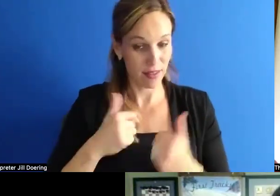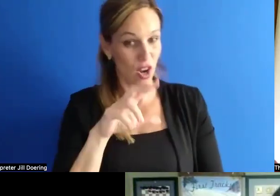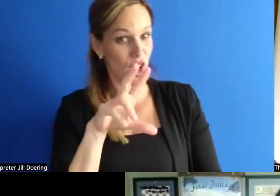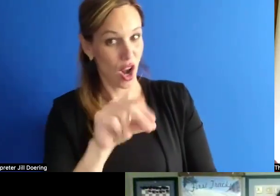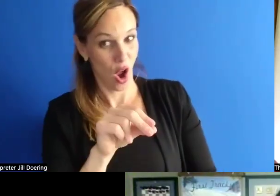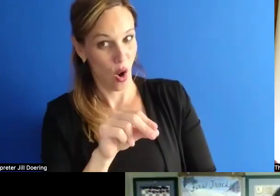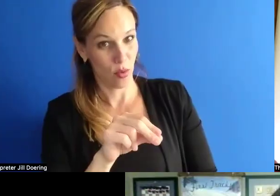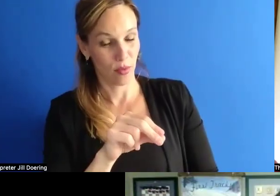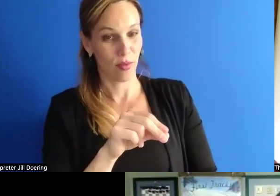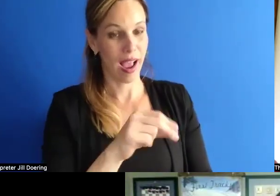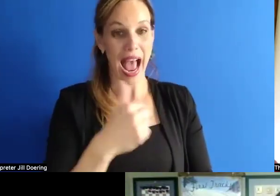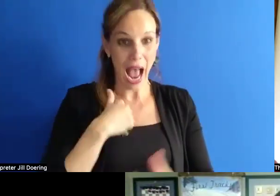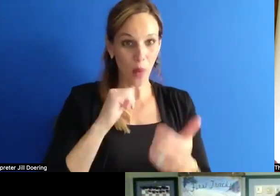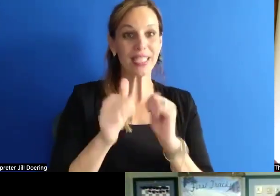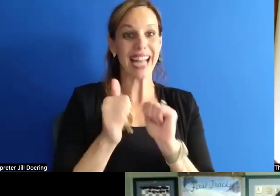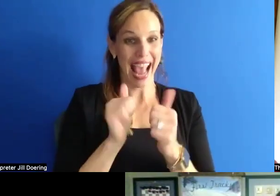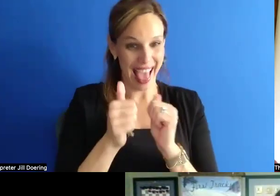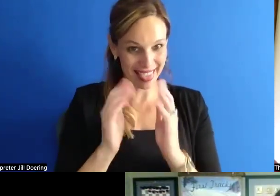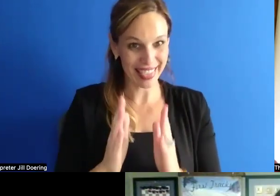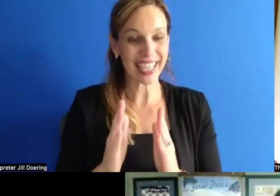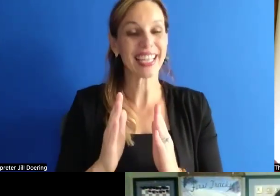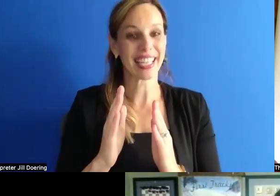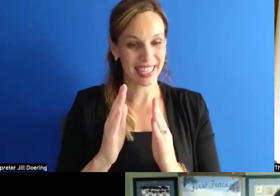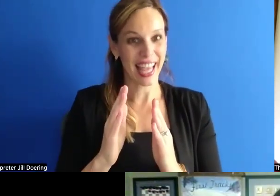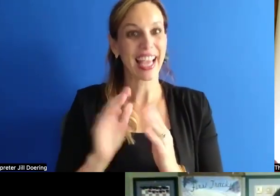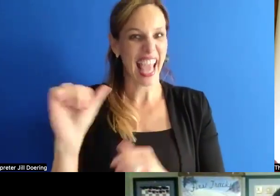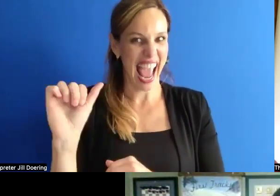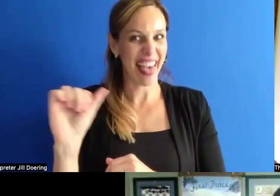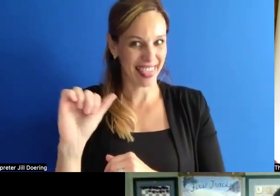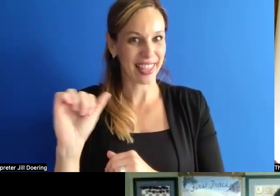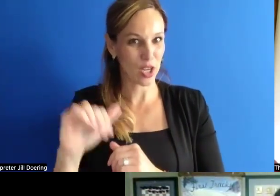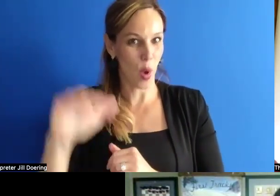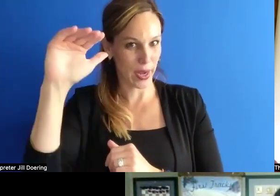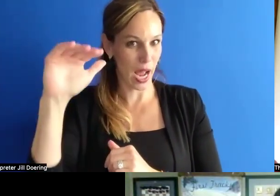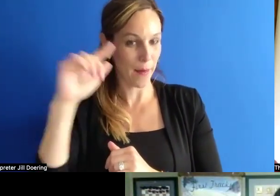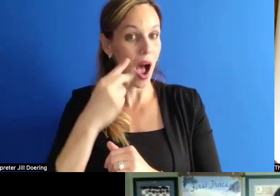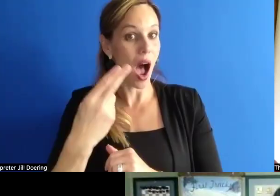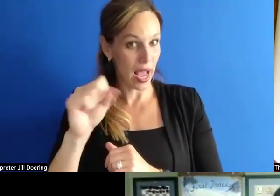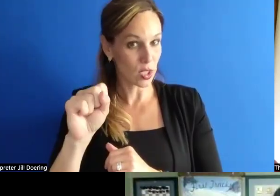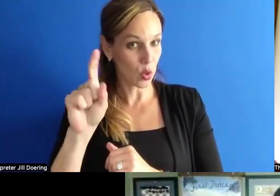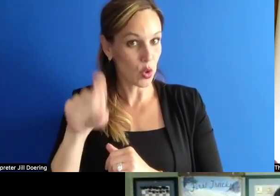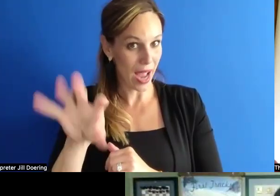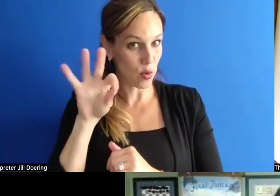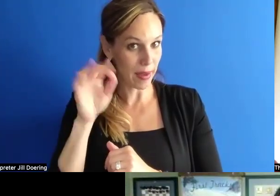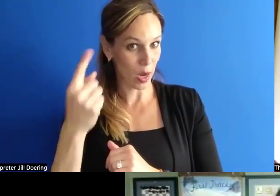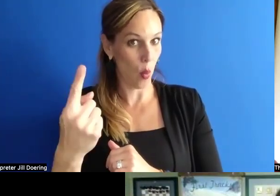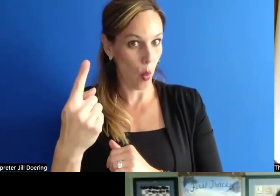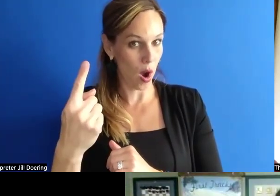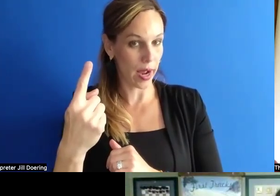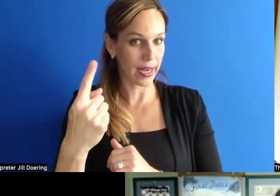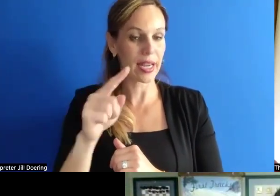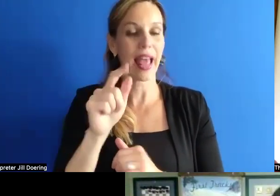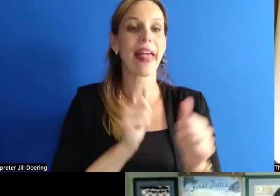was not. I was an athlete growing up, and in high school, you had to pick one theater